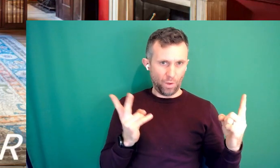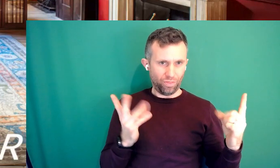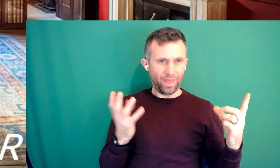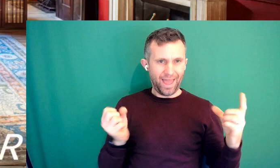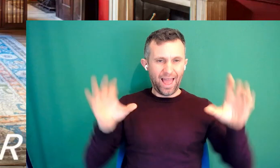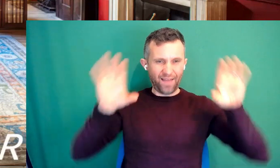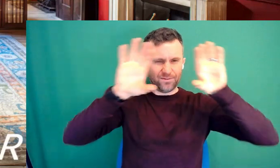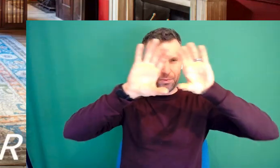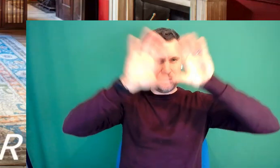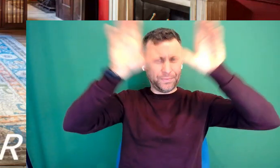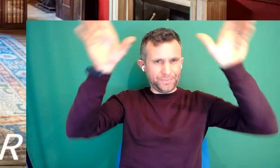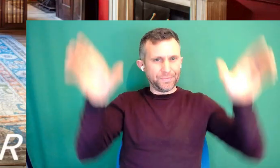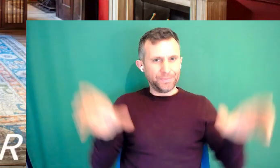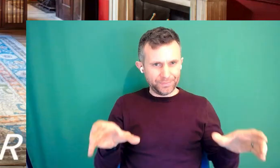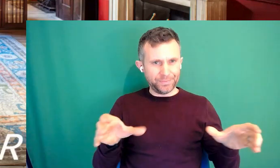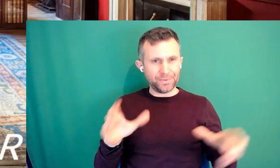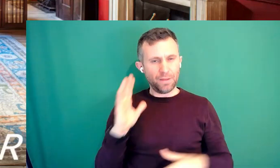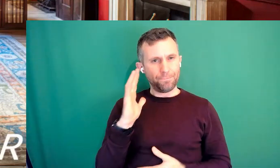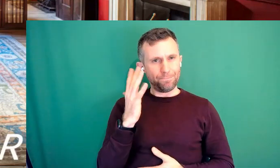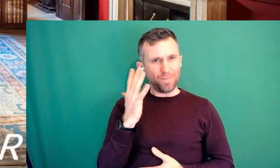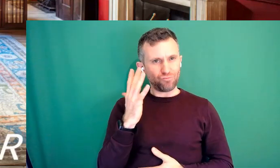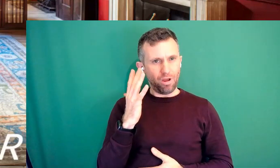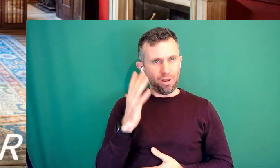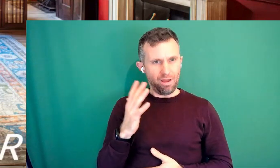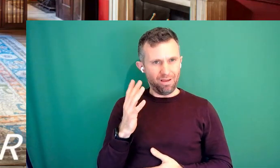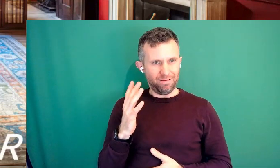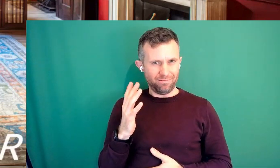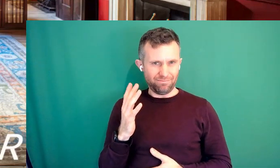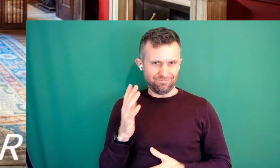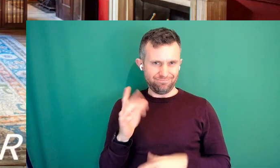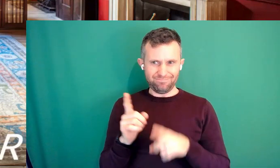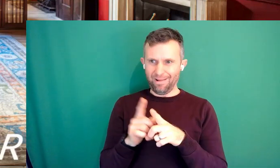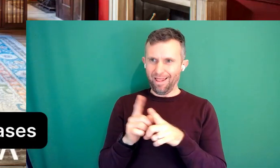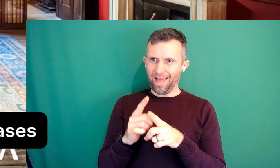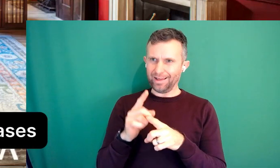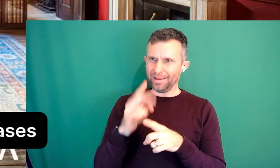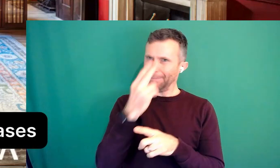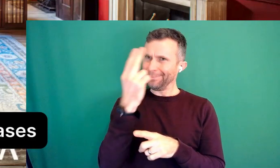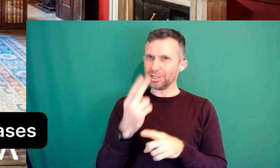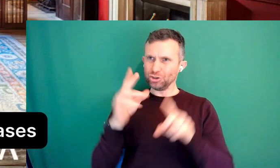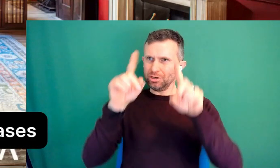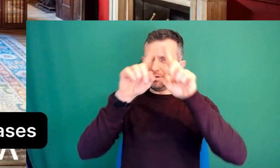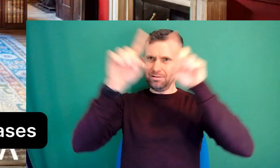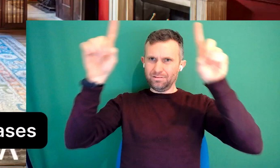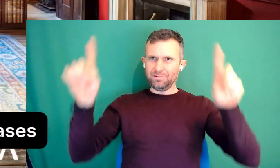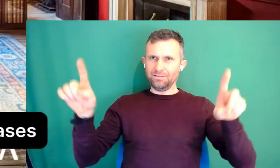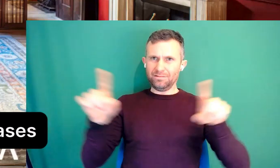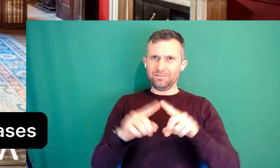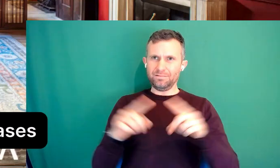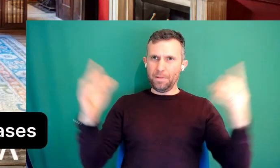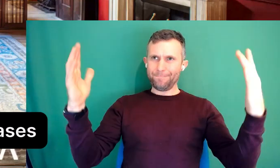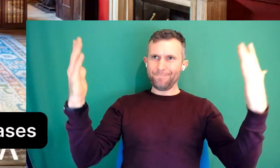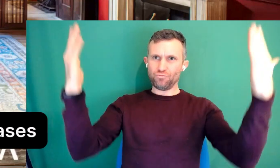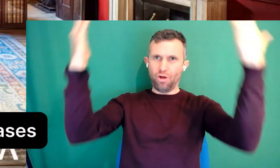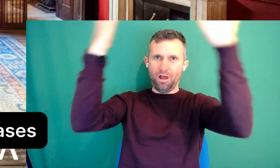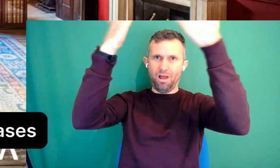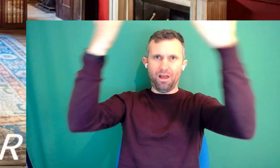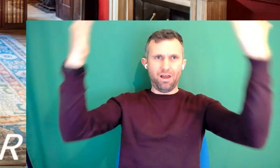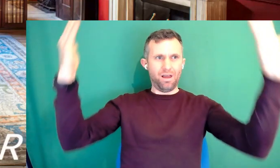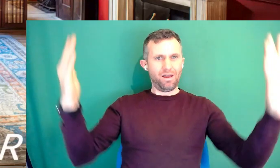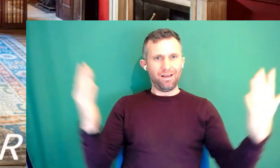looking into a courtyard. And in front of you, you can see a symmetrical arrangement of seven